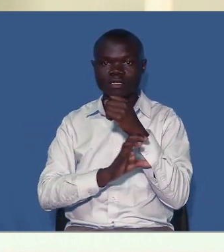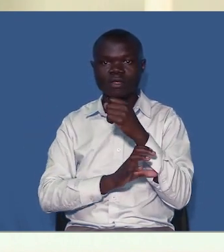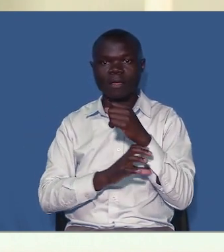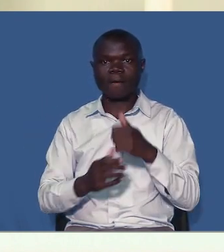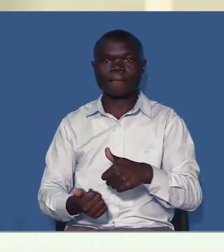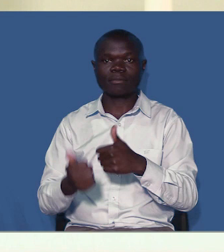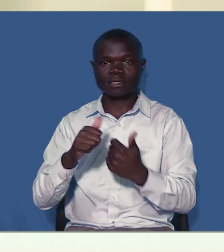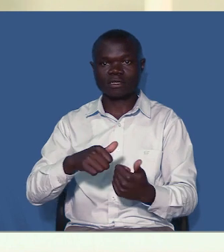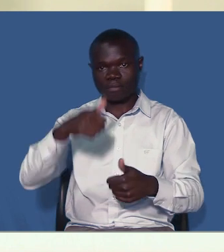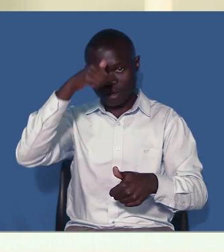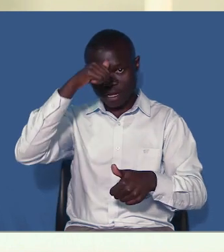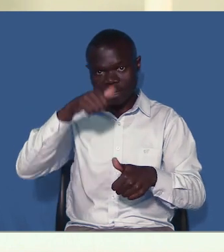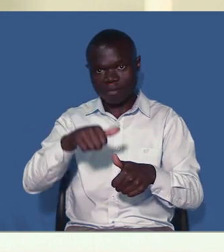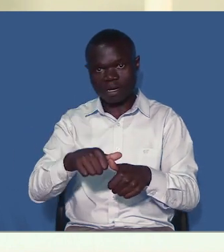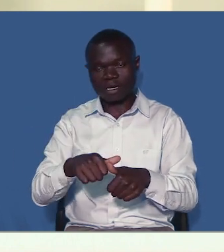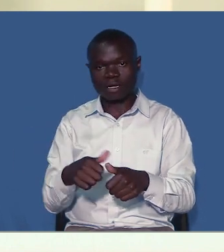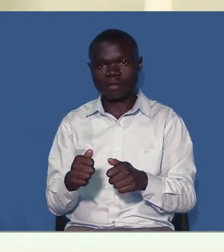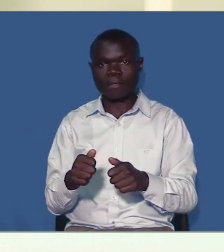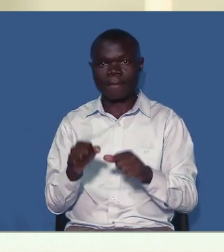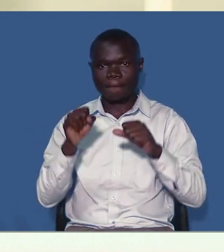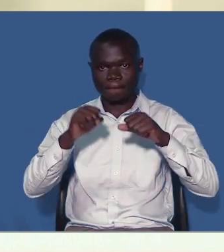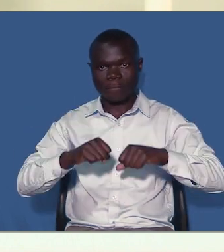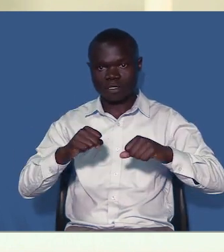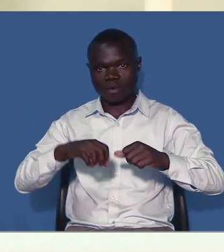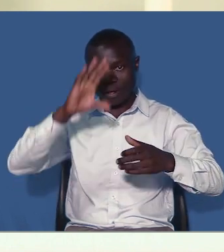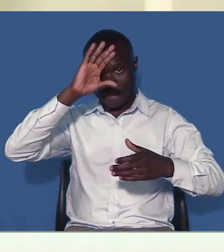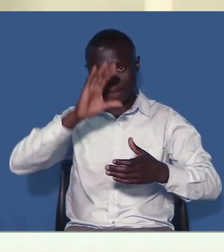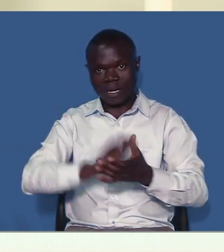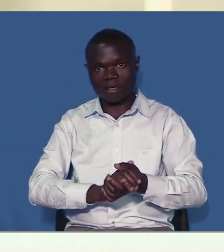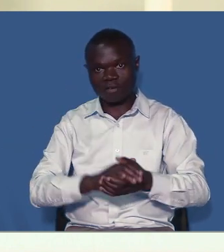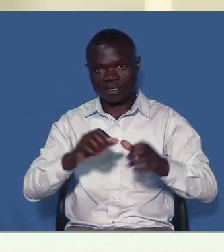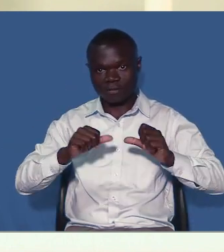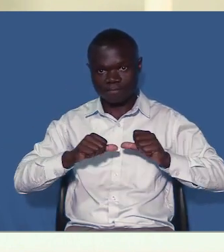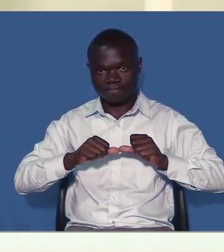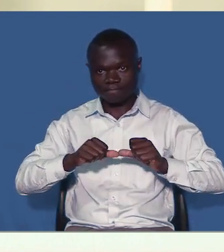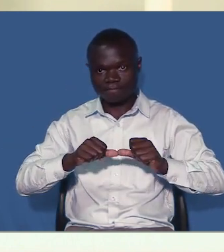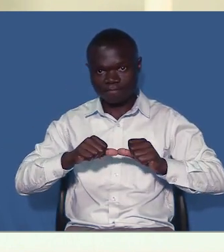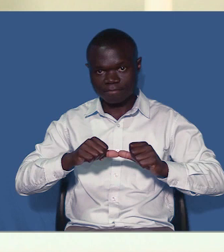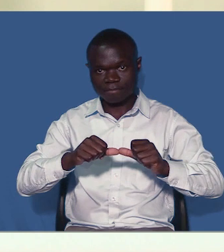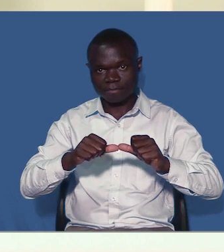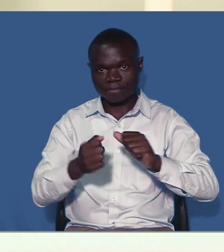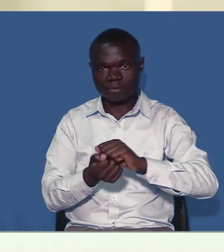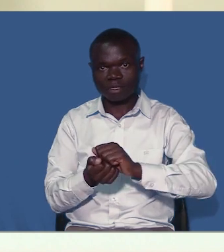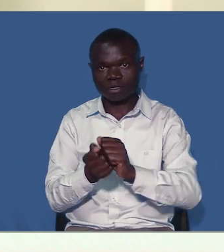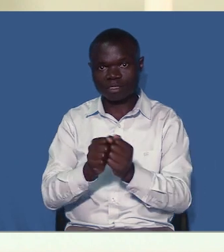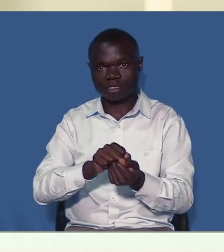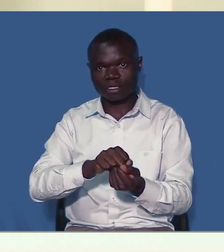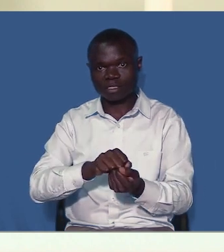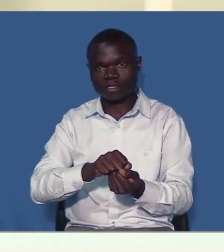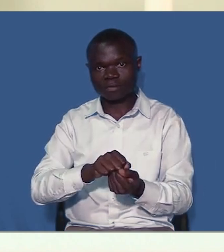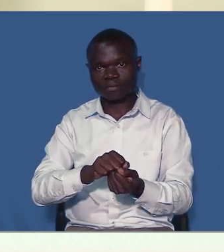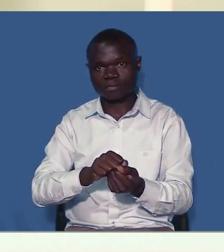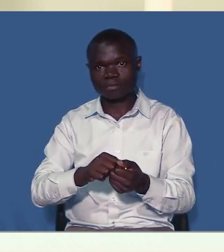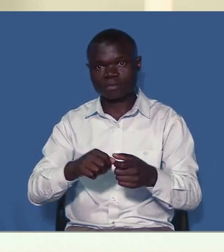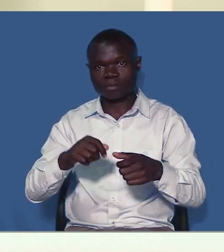a reminder that we as believers, we need to continually transform and